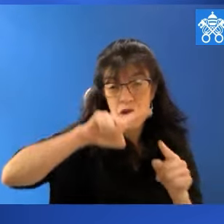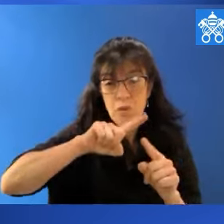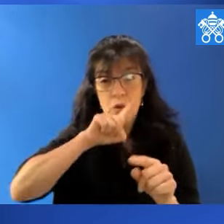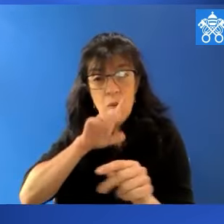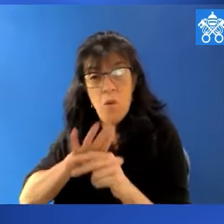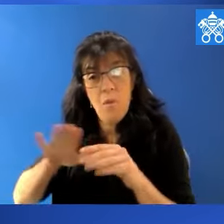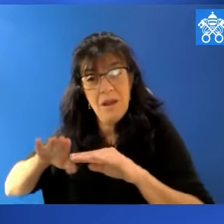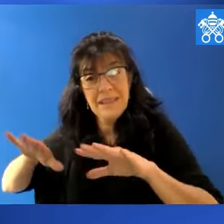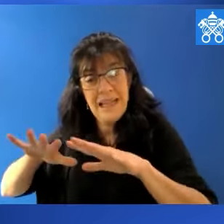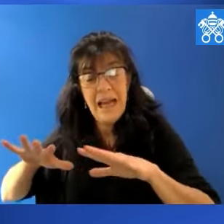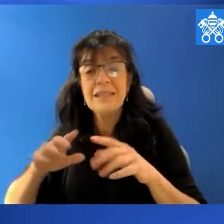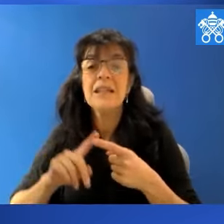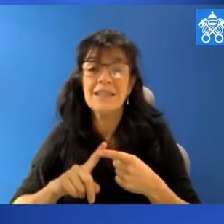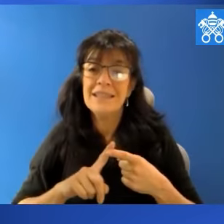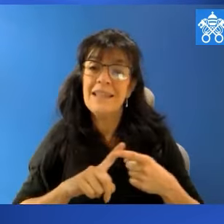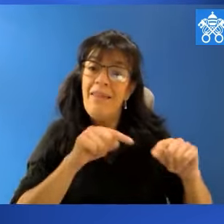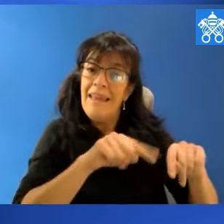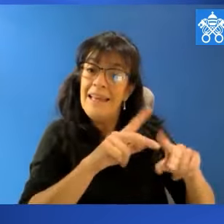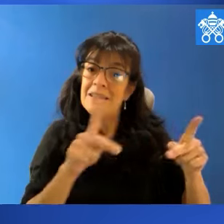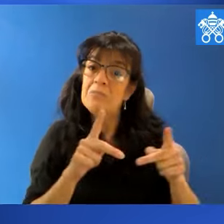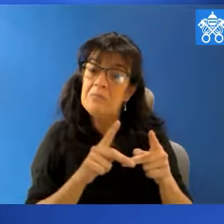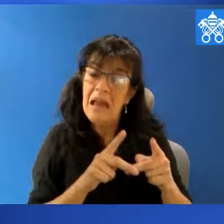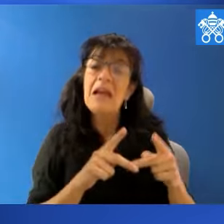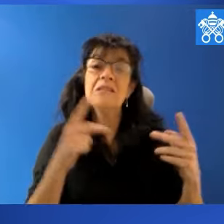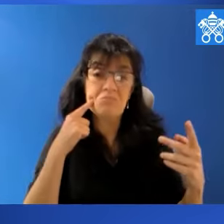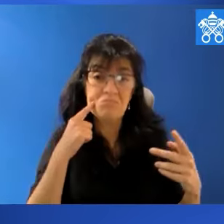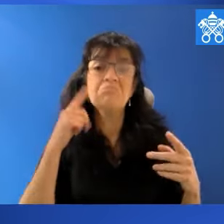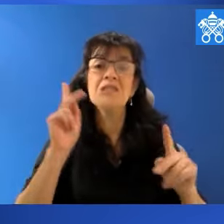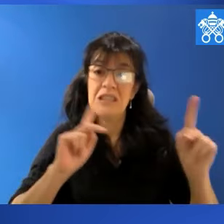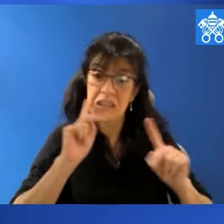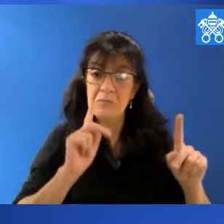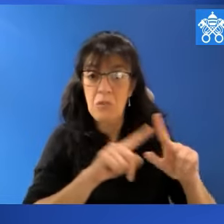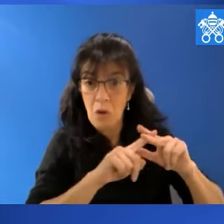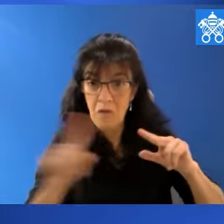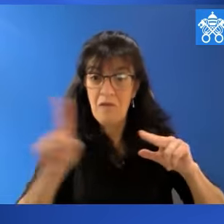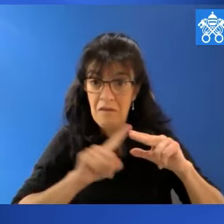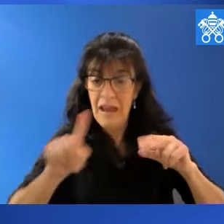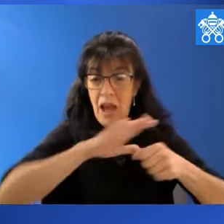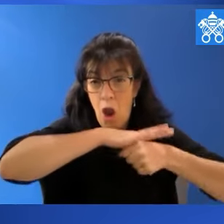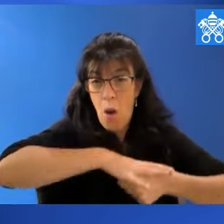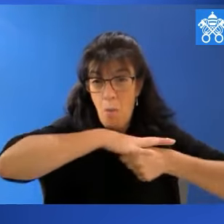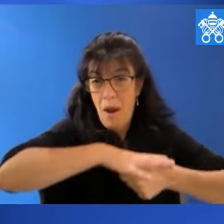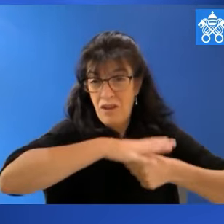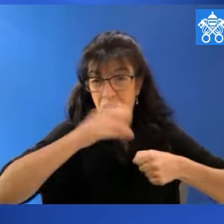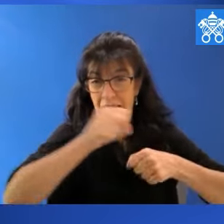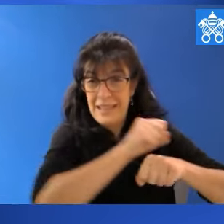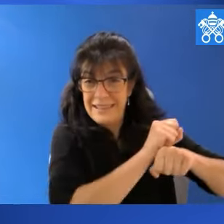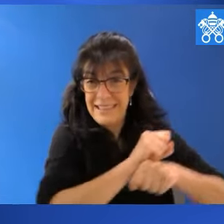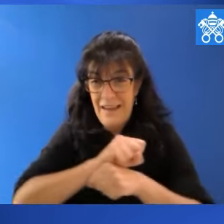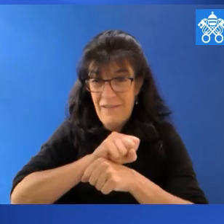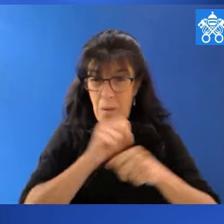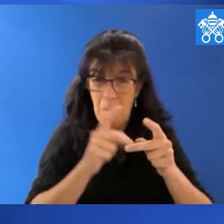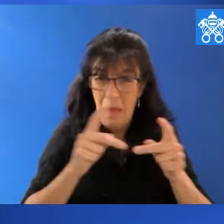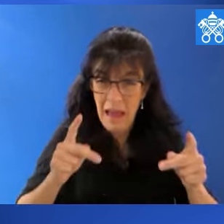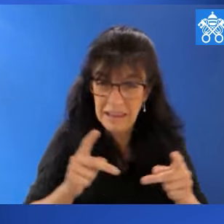These places witness to the drama of people fleeing oppression and slavery. They are places of